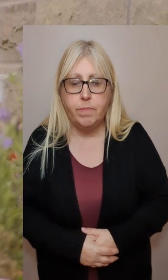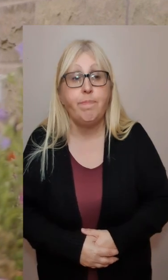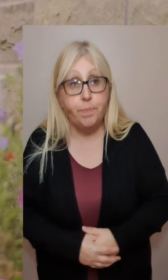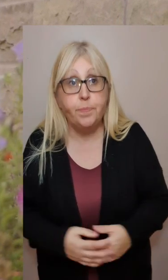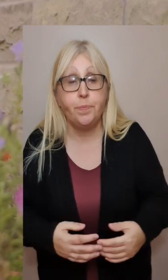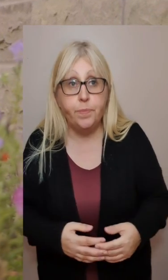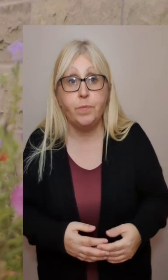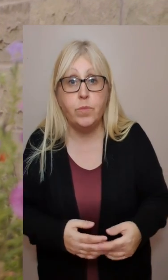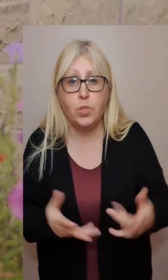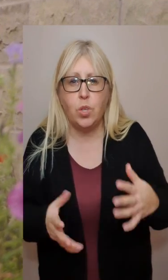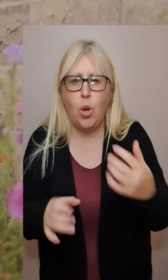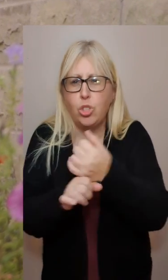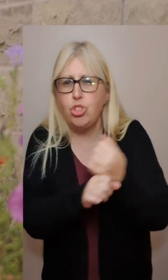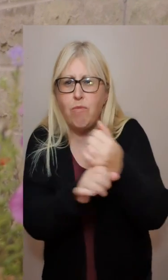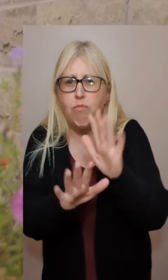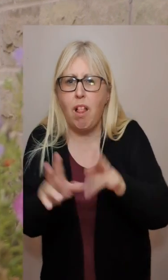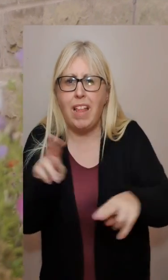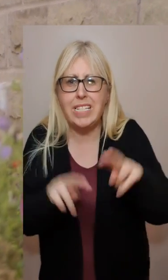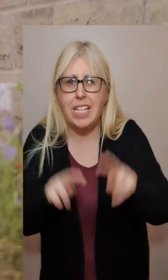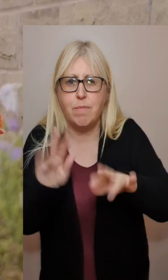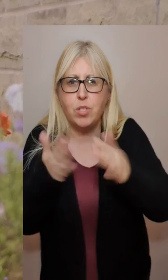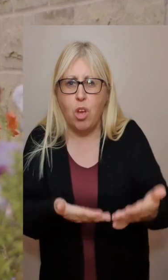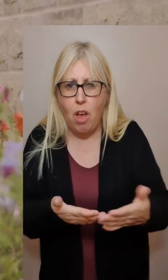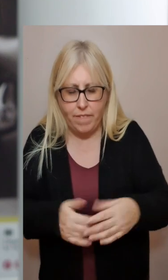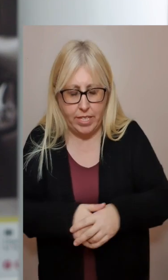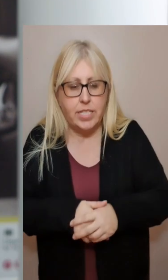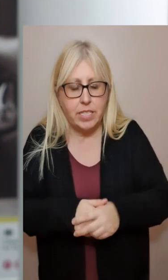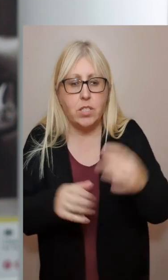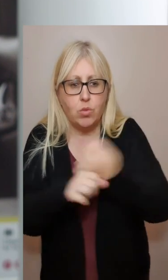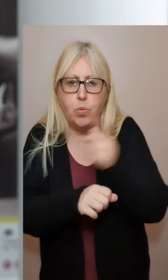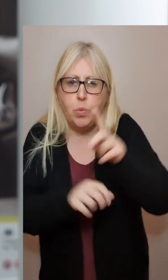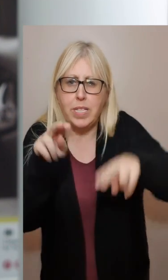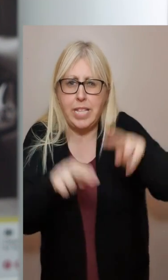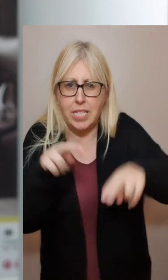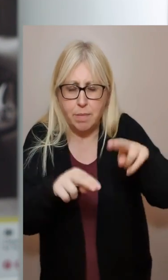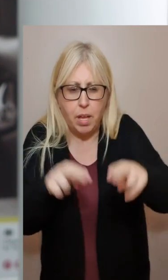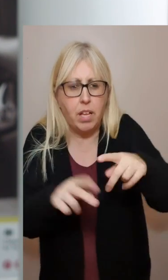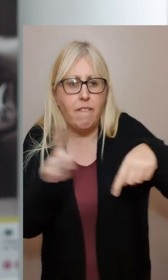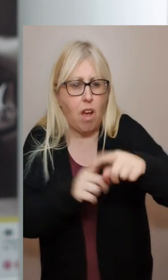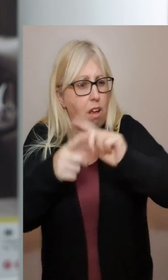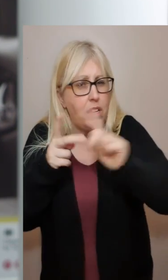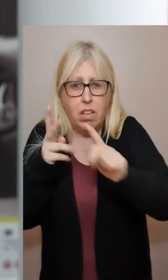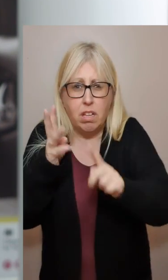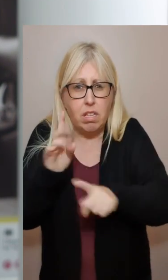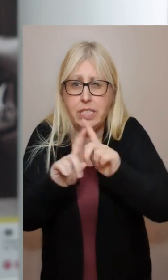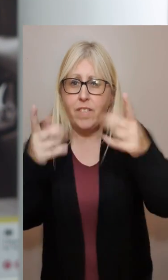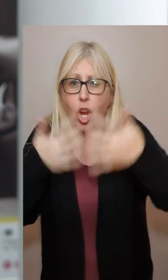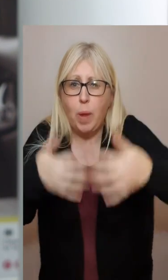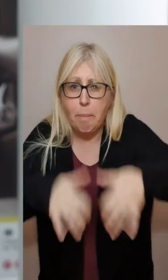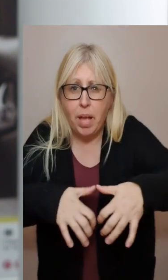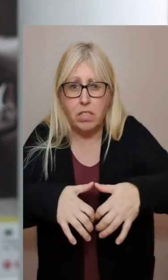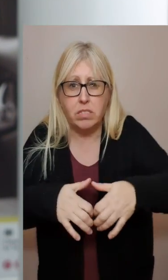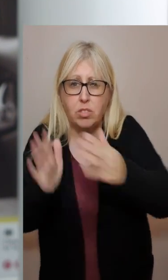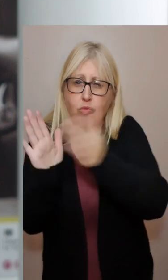Yeah, so in the general assessment service, what we do is we do assessments for a whole range of equipment,